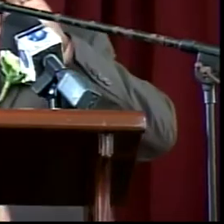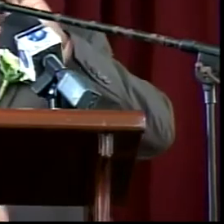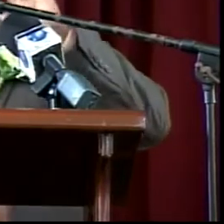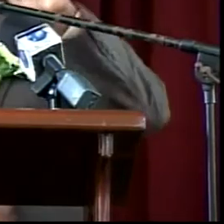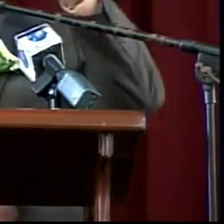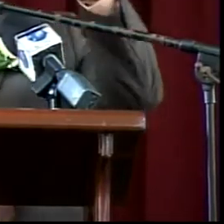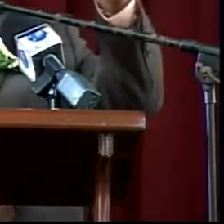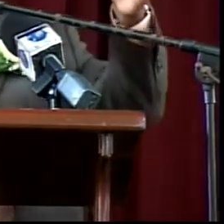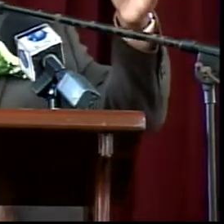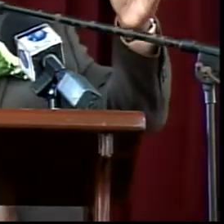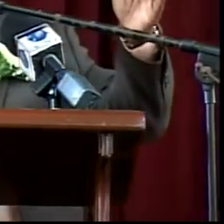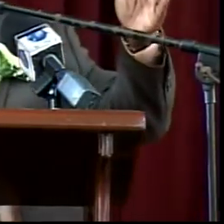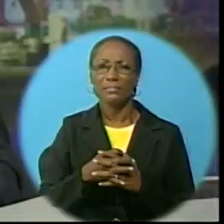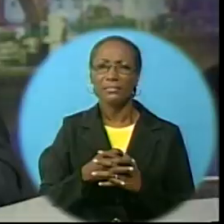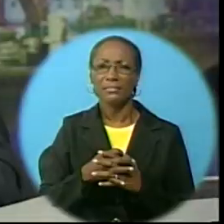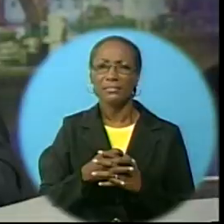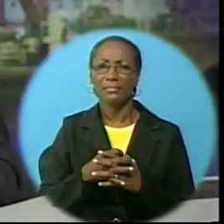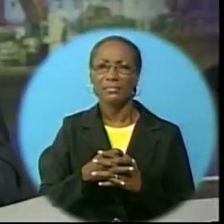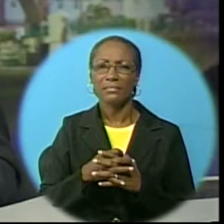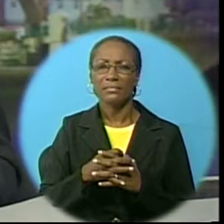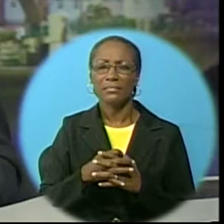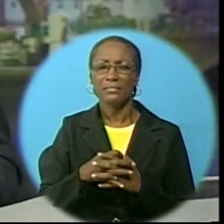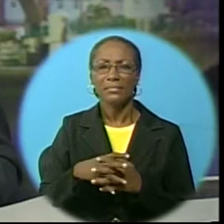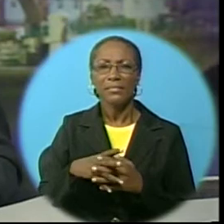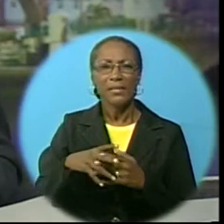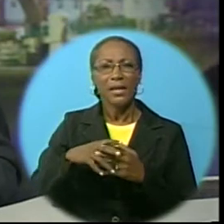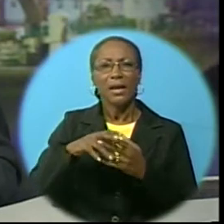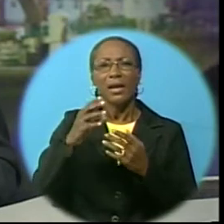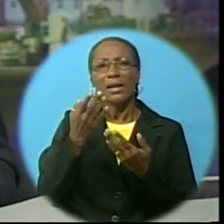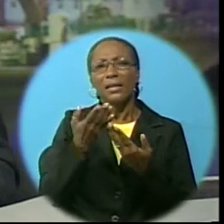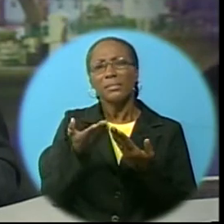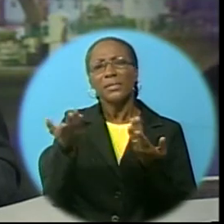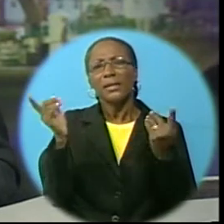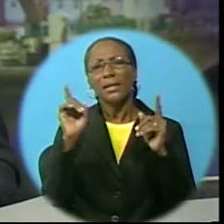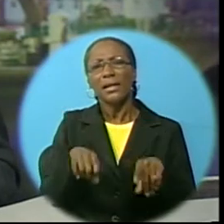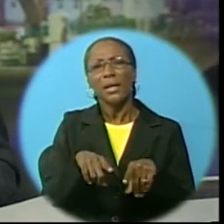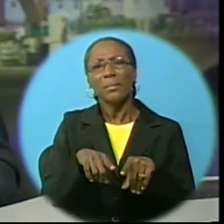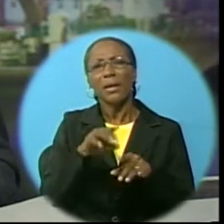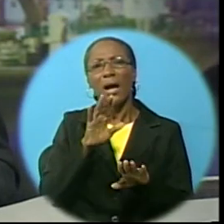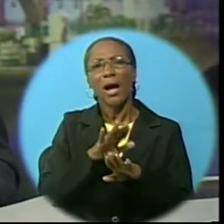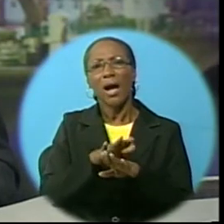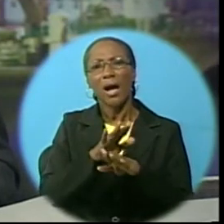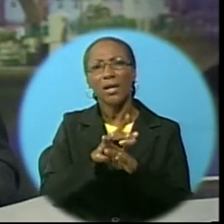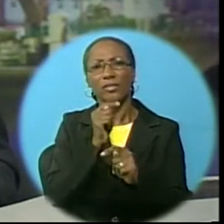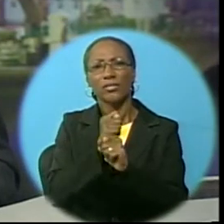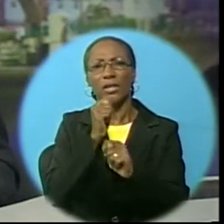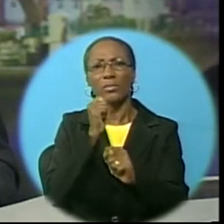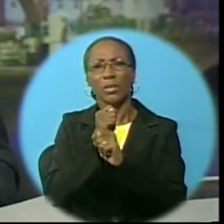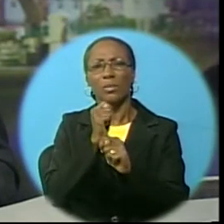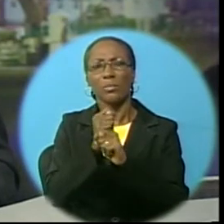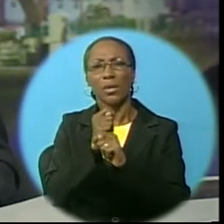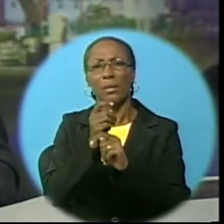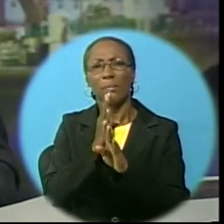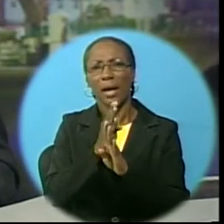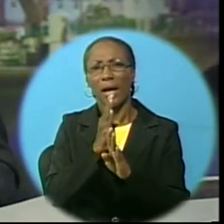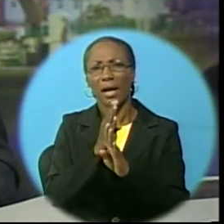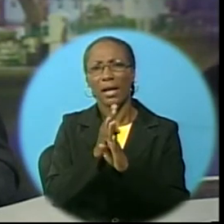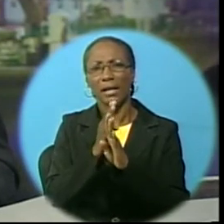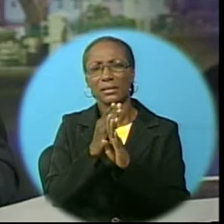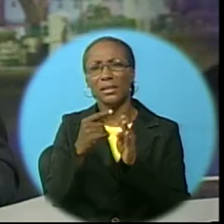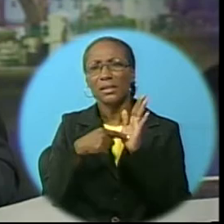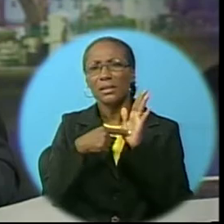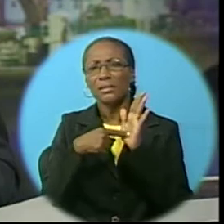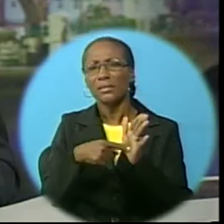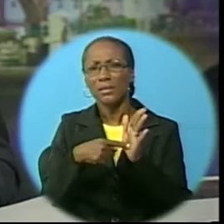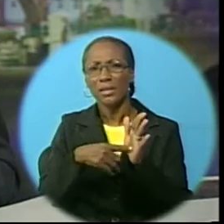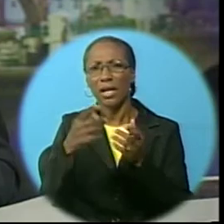because my life is a journey. An incident on board a Transport Board bus involving one of its drivers, which was highlighted a few